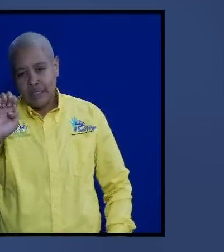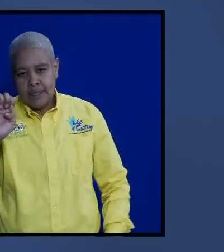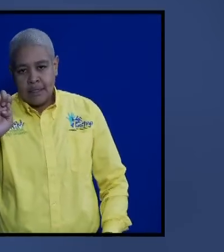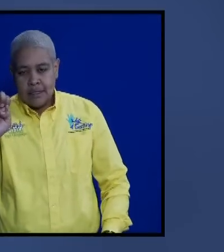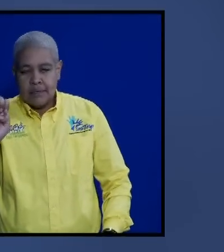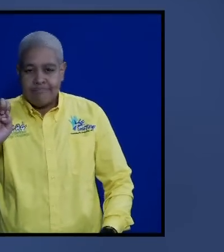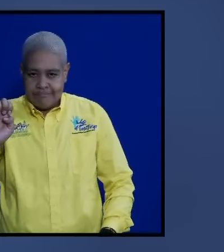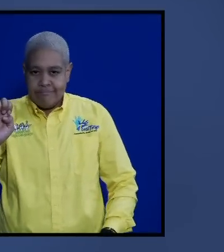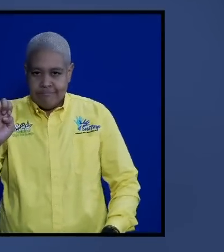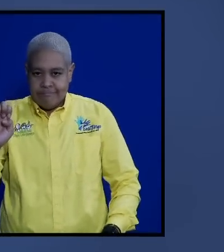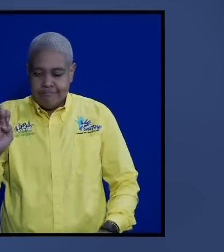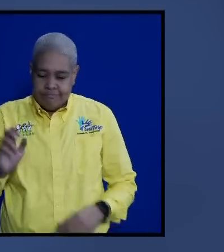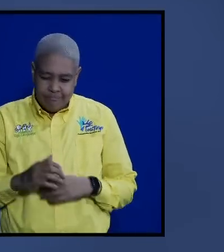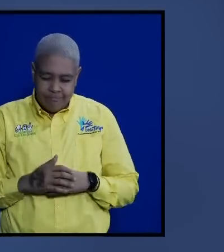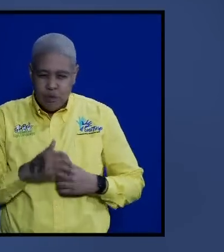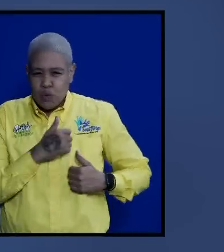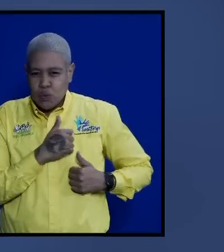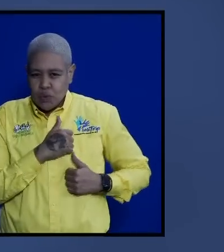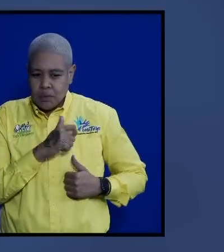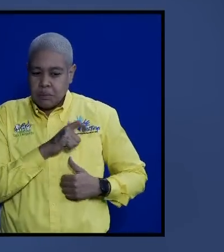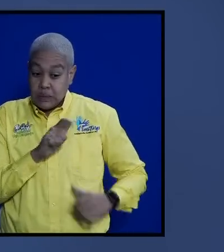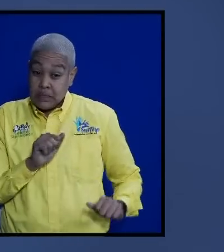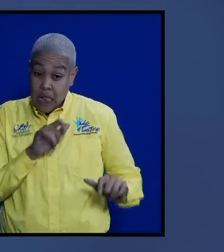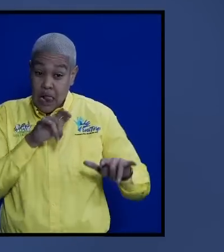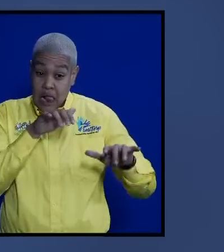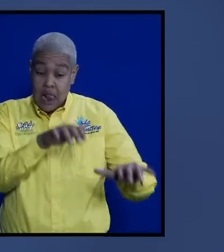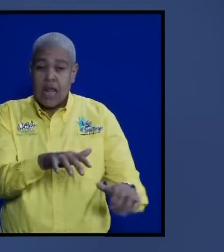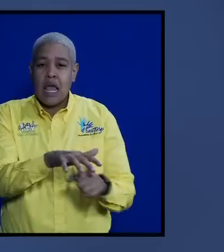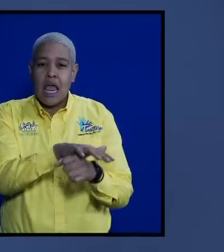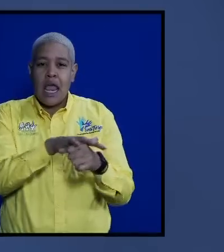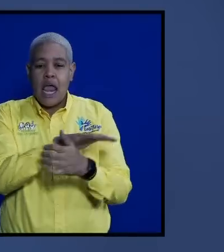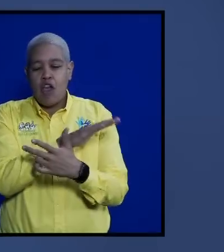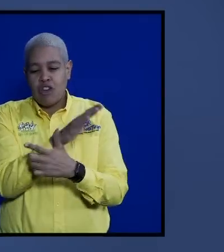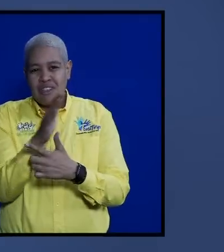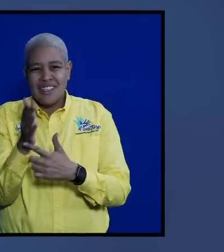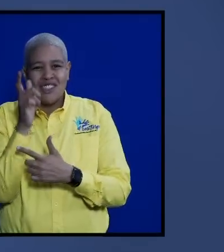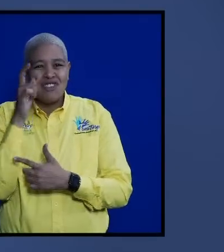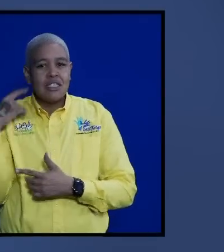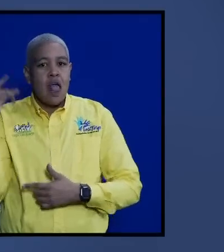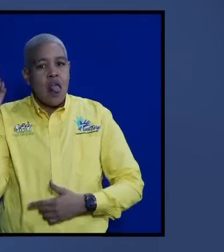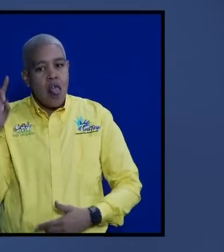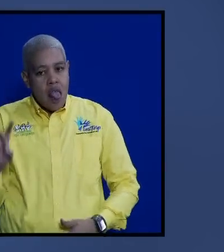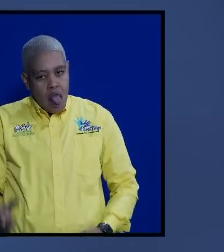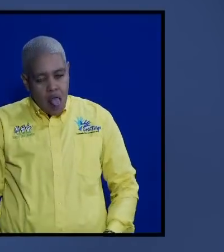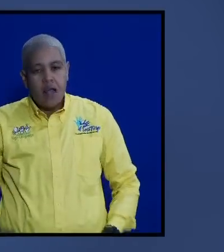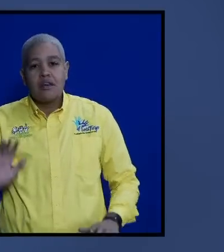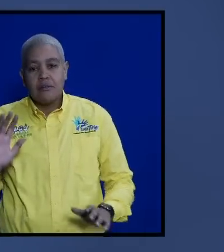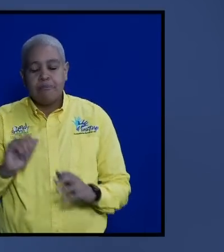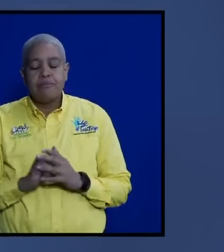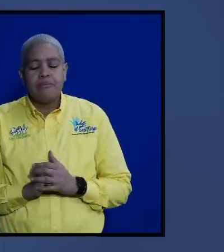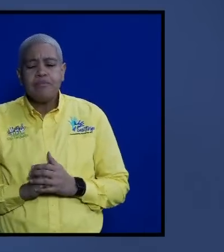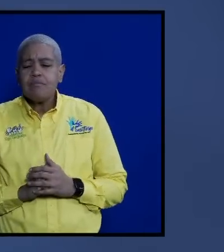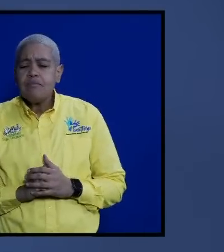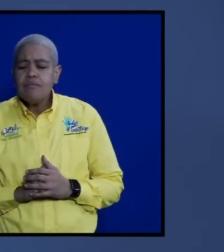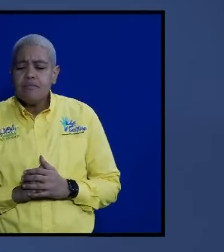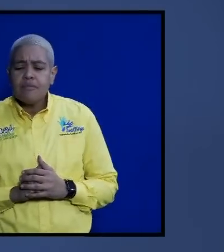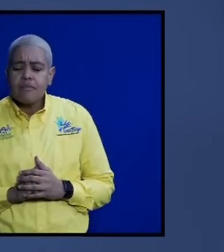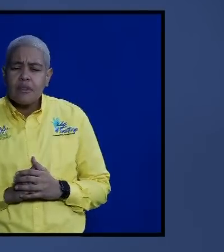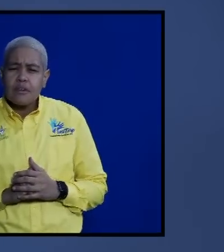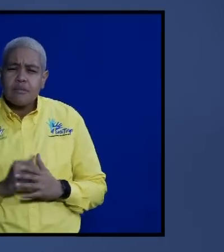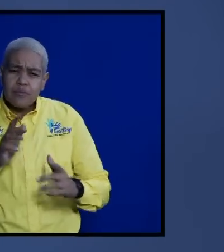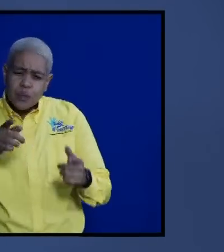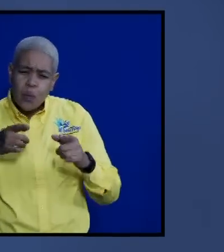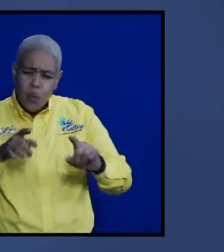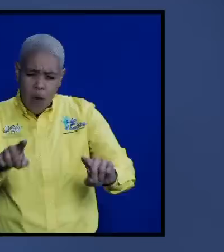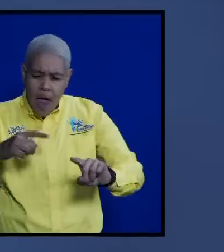public emergency in the areas so described above. While we